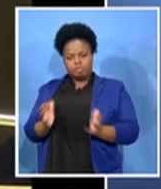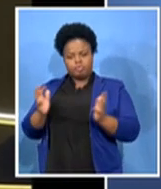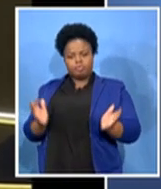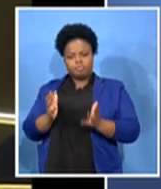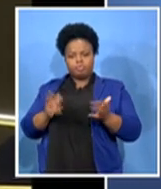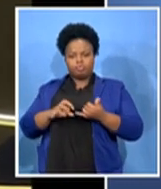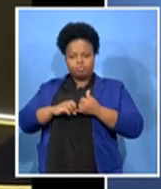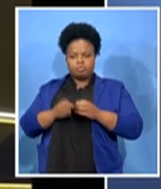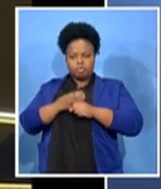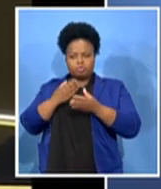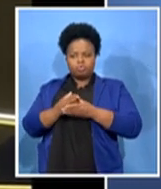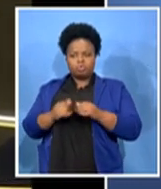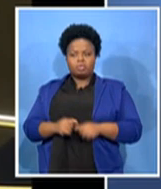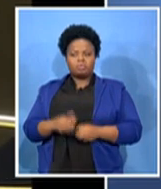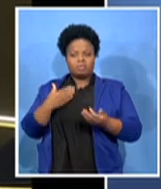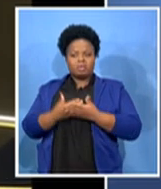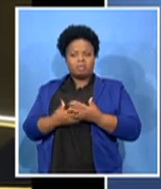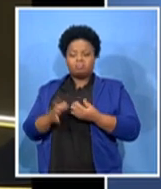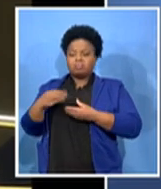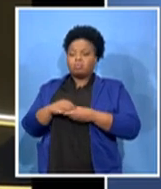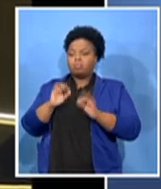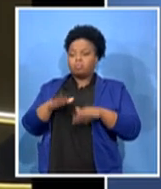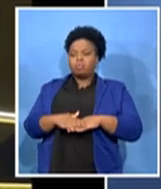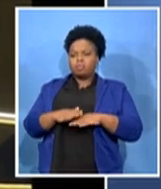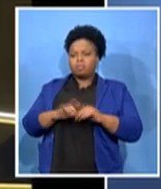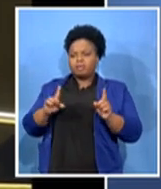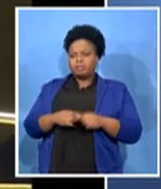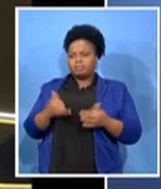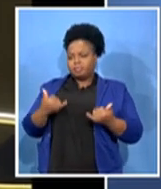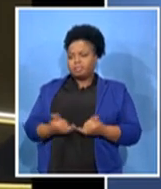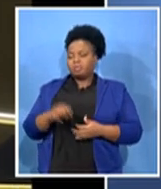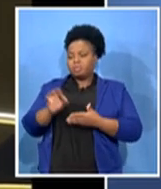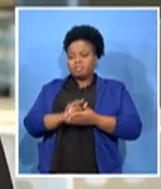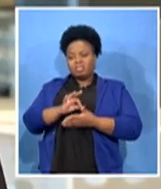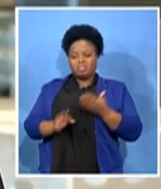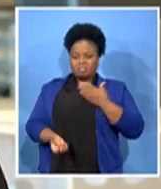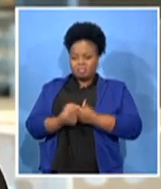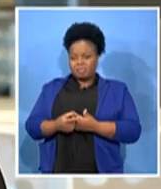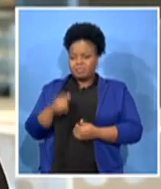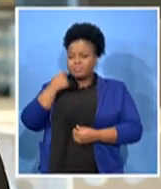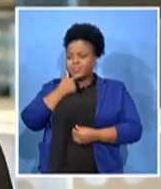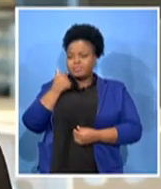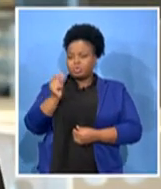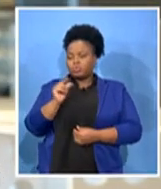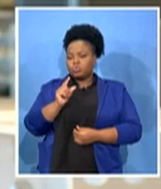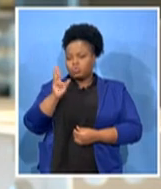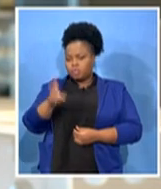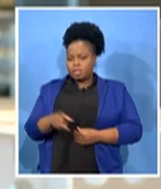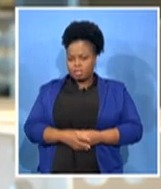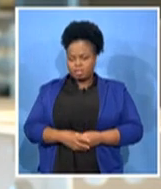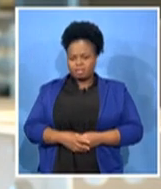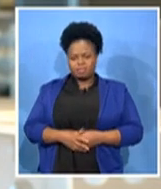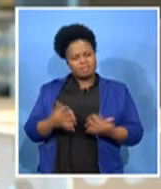we are, and the elections are just around the corner. So how will then that message